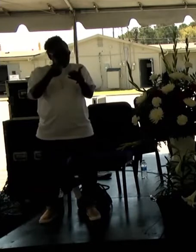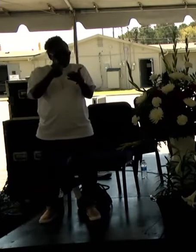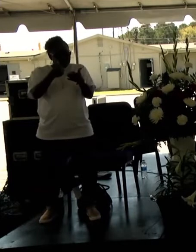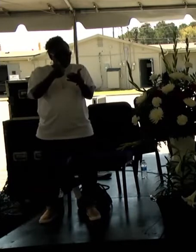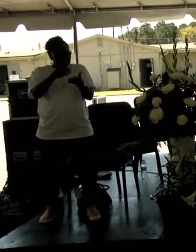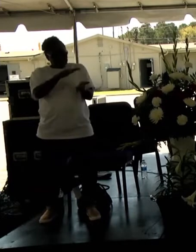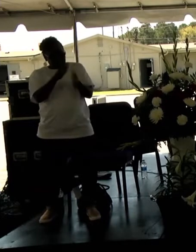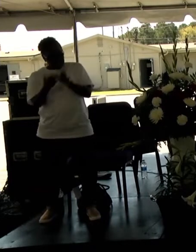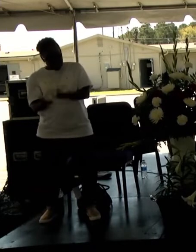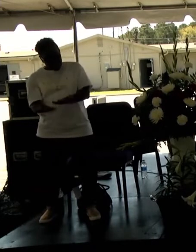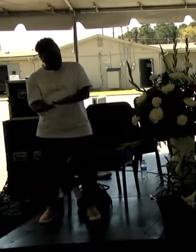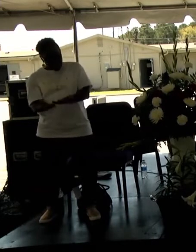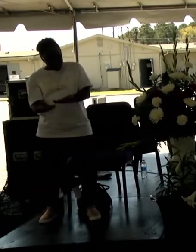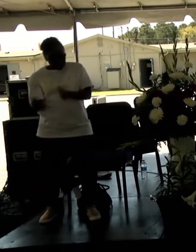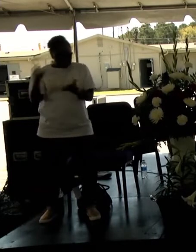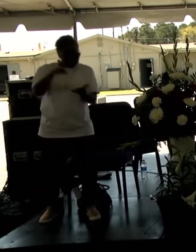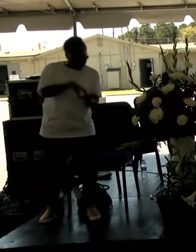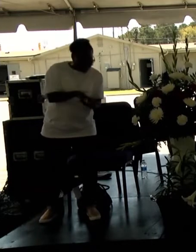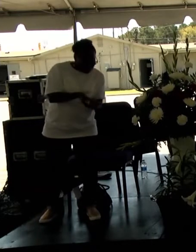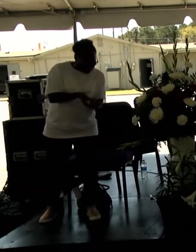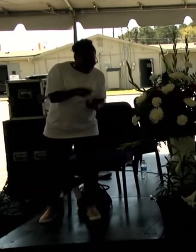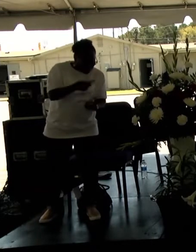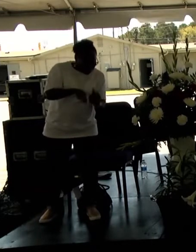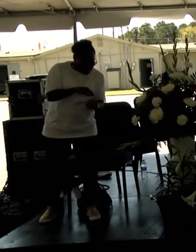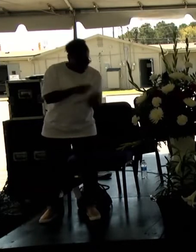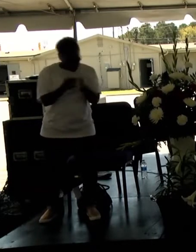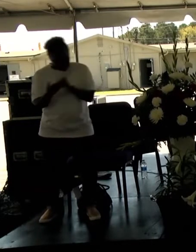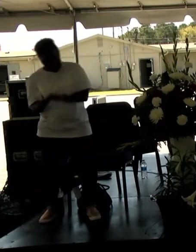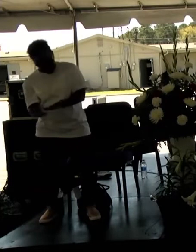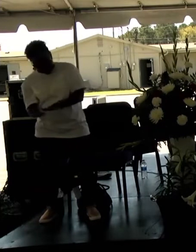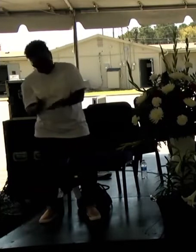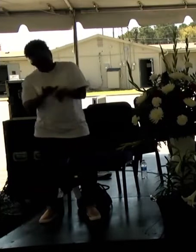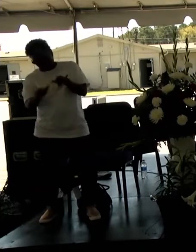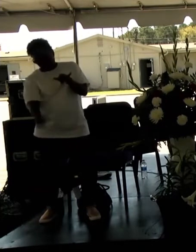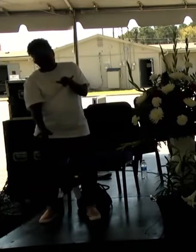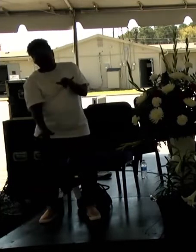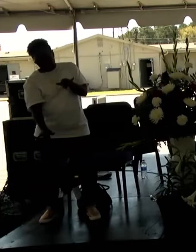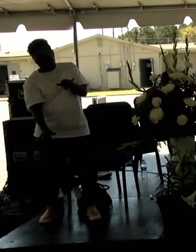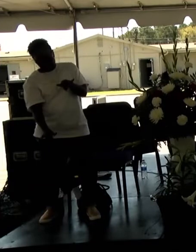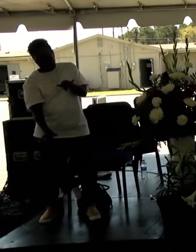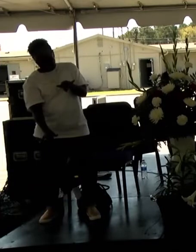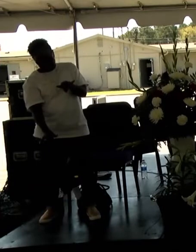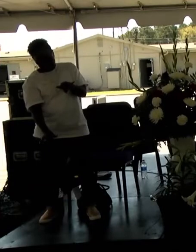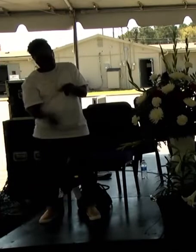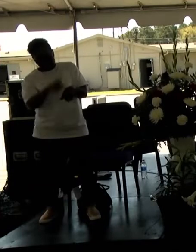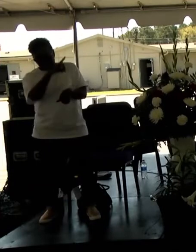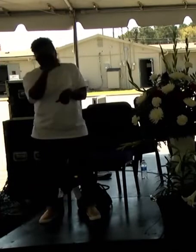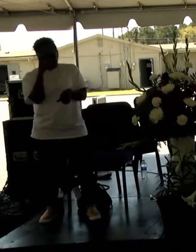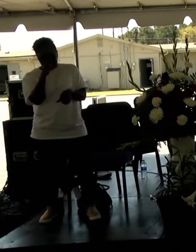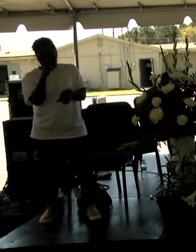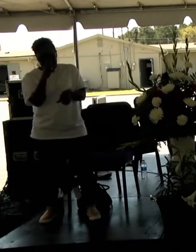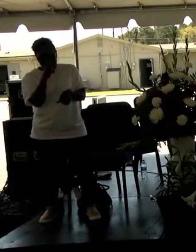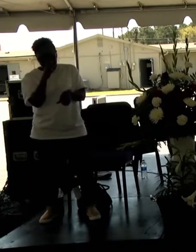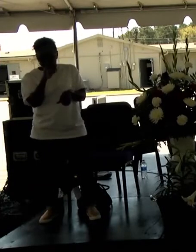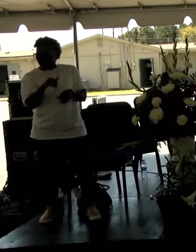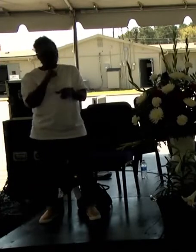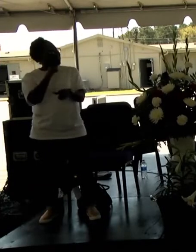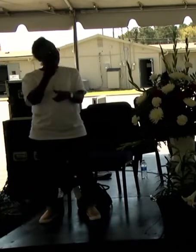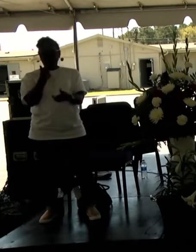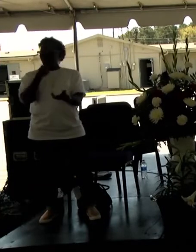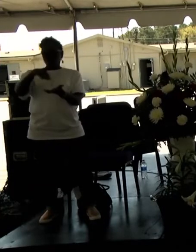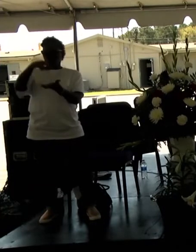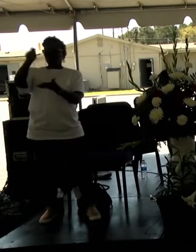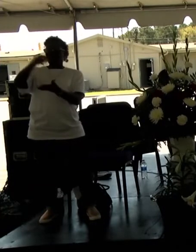he died and got up, when I died, I had to stay in the grave. Because understand, there was